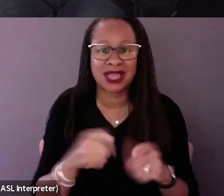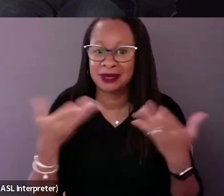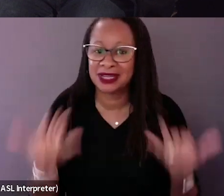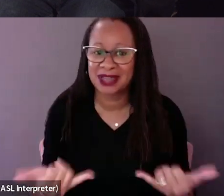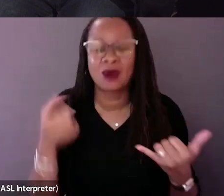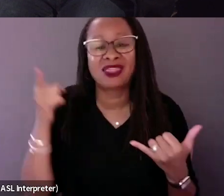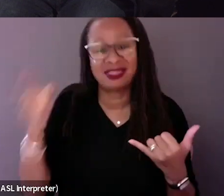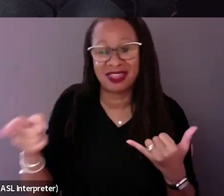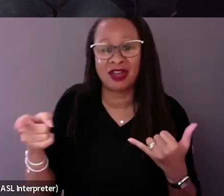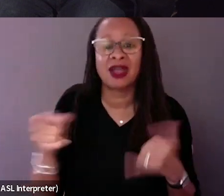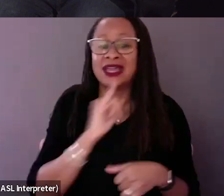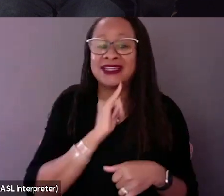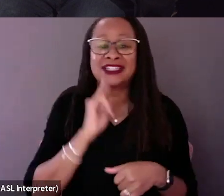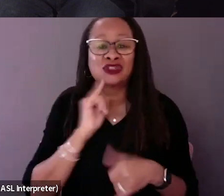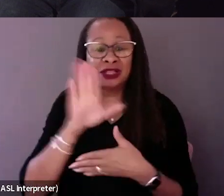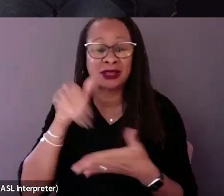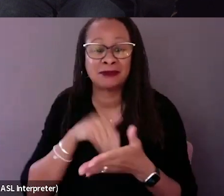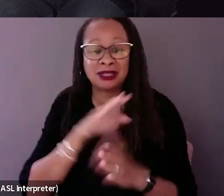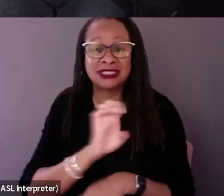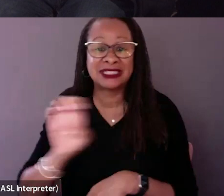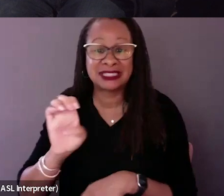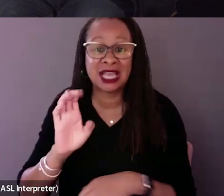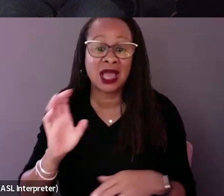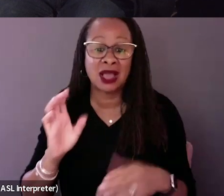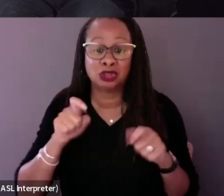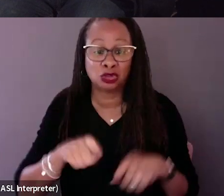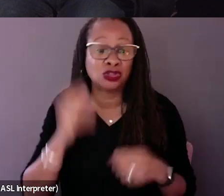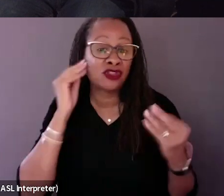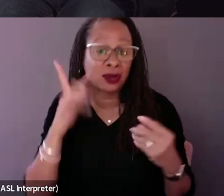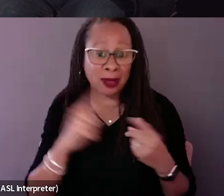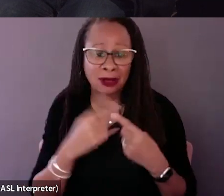there in the Middle East. I'm sure you've thought of this.